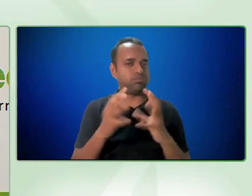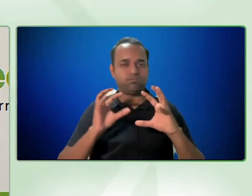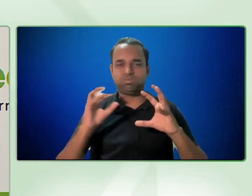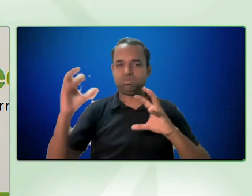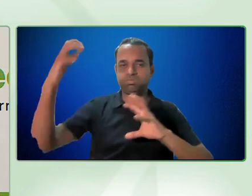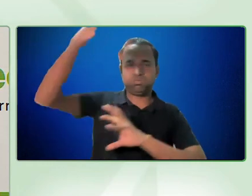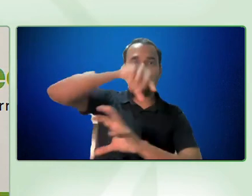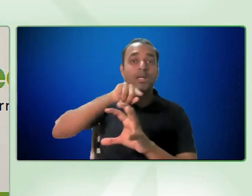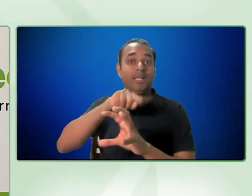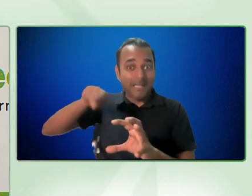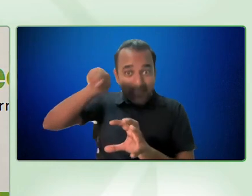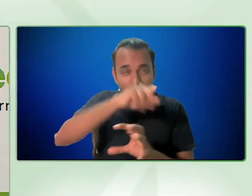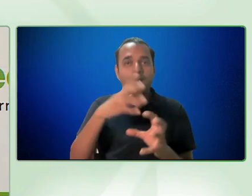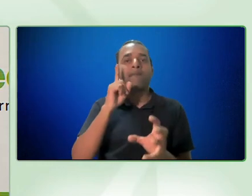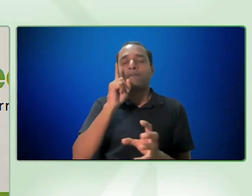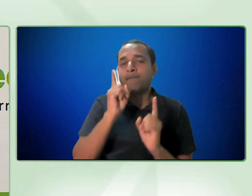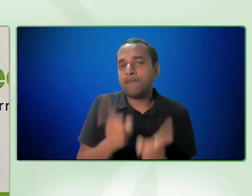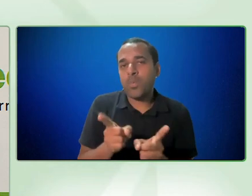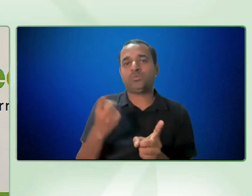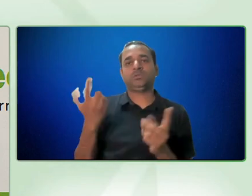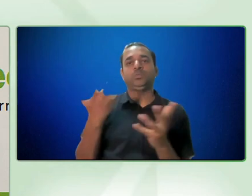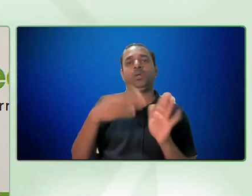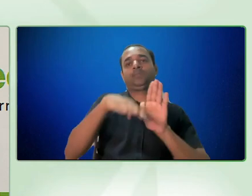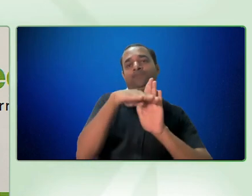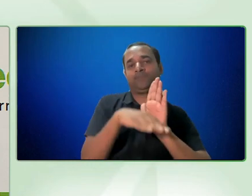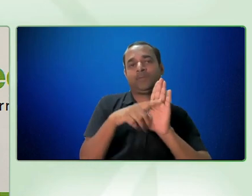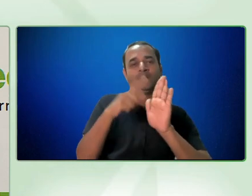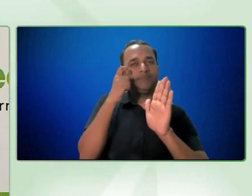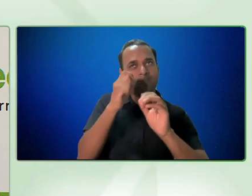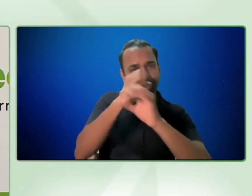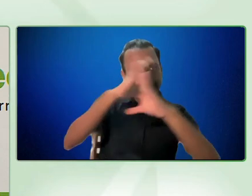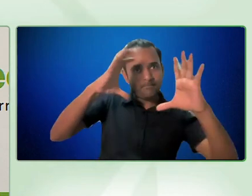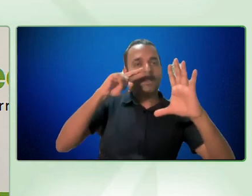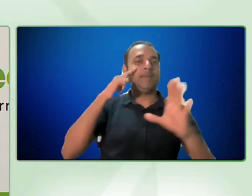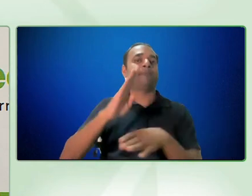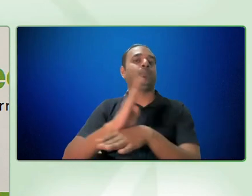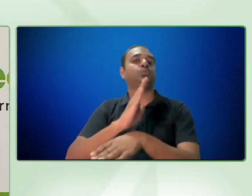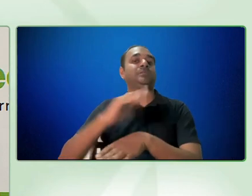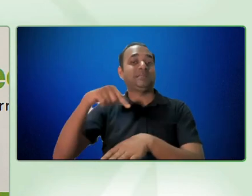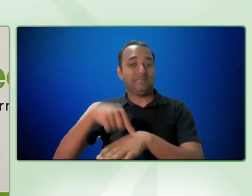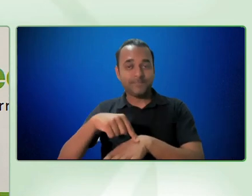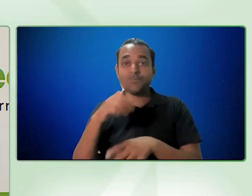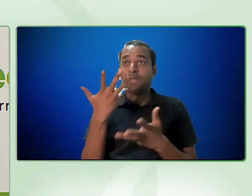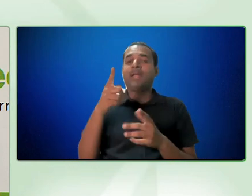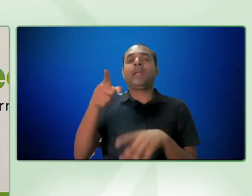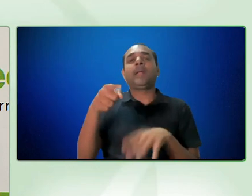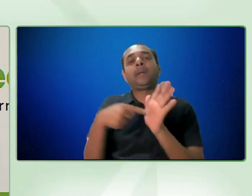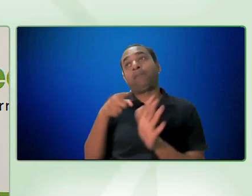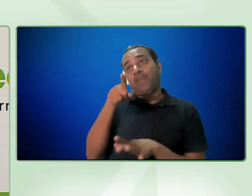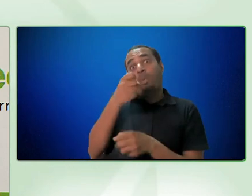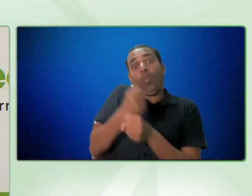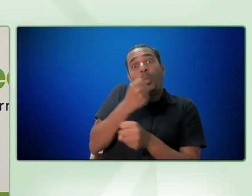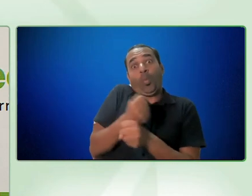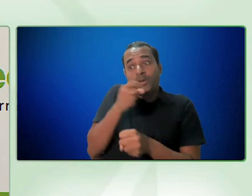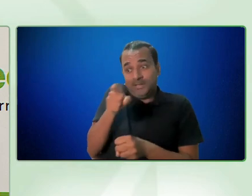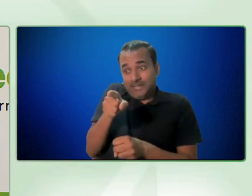is coming into force on the 28th of June next year. And where all banks, or actually all businesses, not just banks, have to be accessible digitally. So